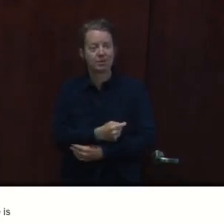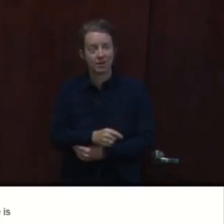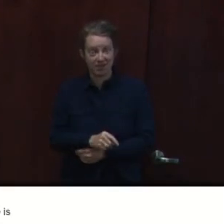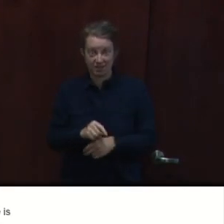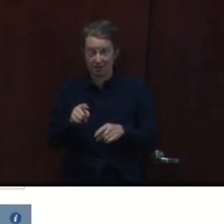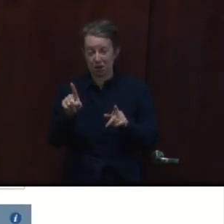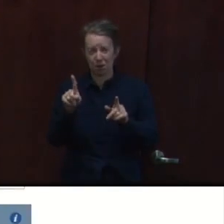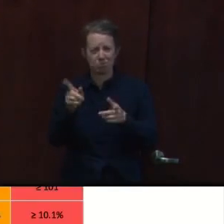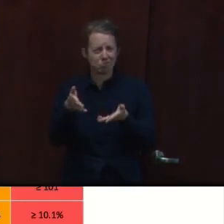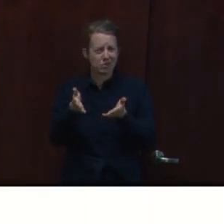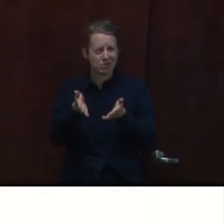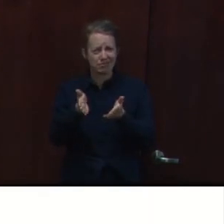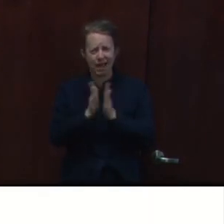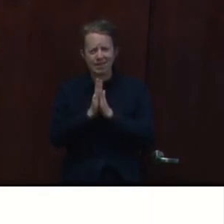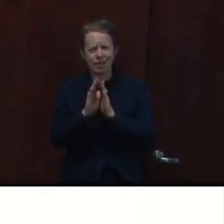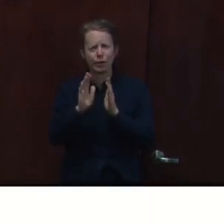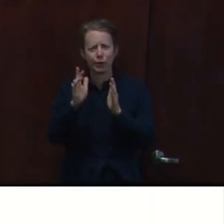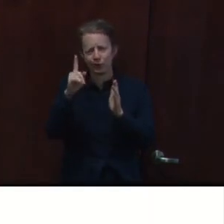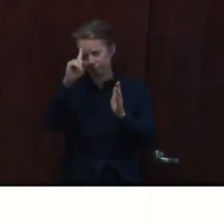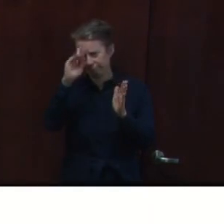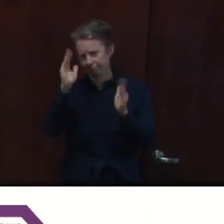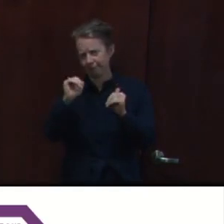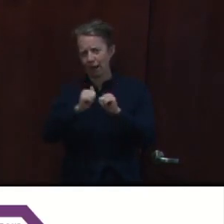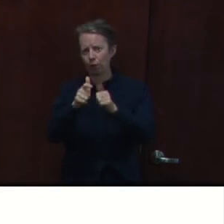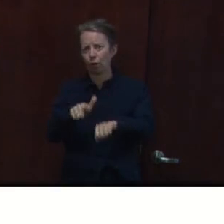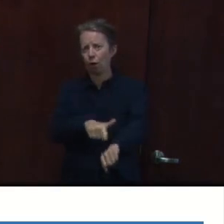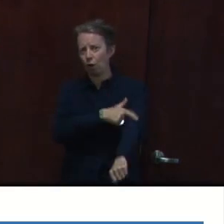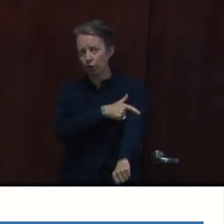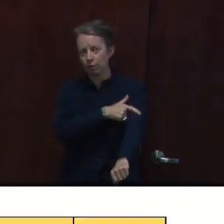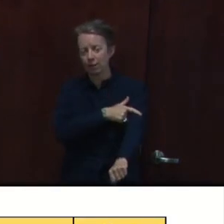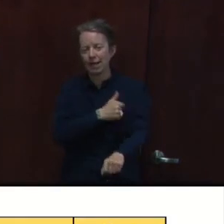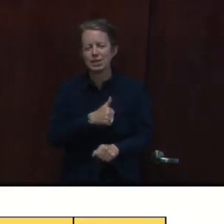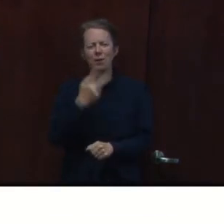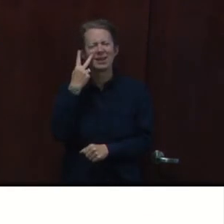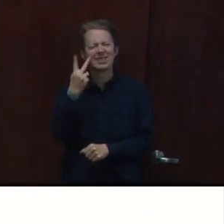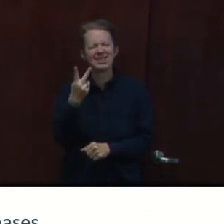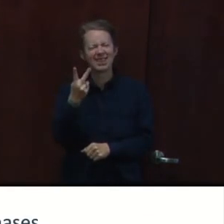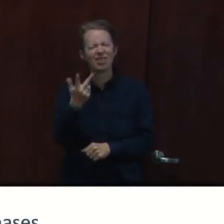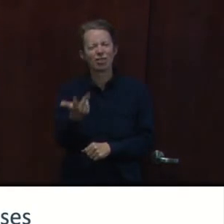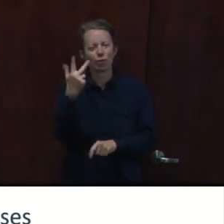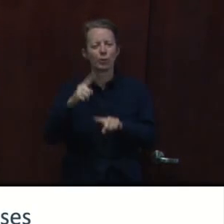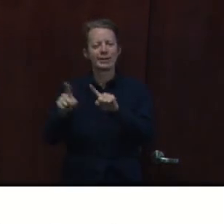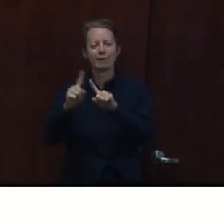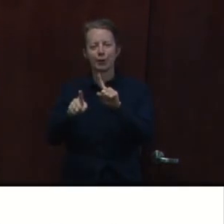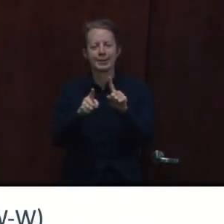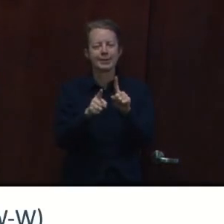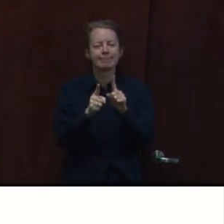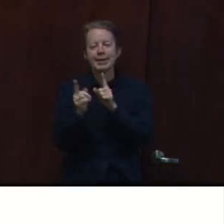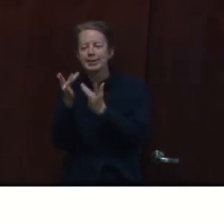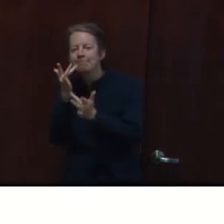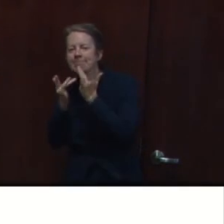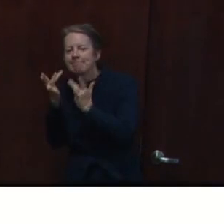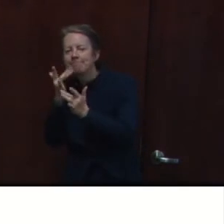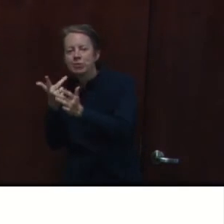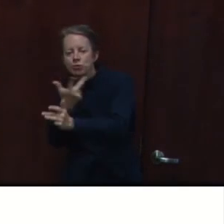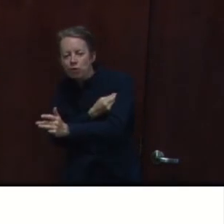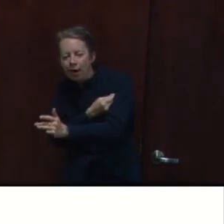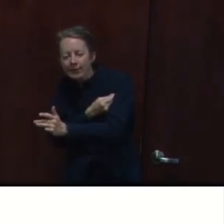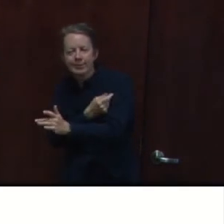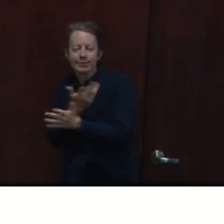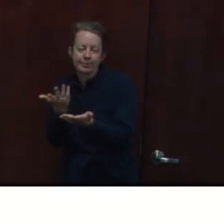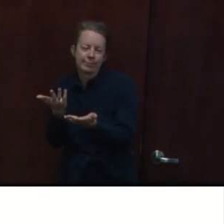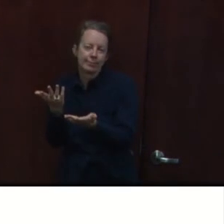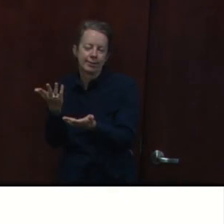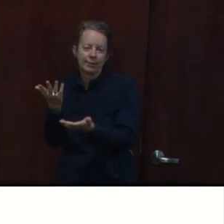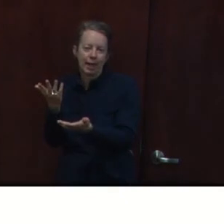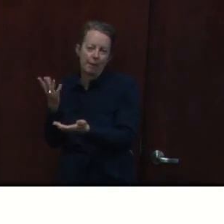And so you've got these 3 different scenarios of kind of the kind of status quo, very limited vaccine supply. If that doesn't change,